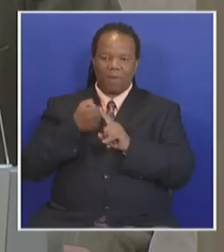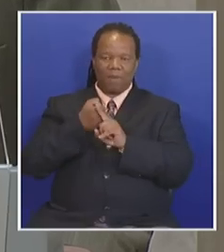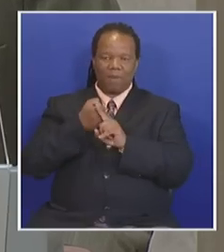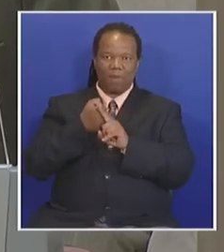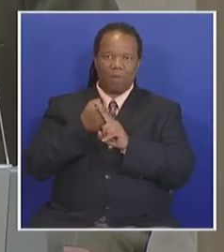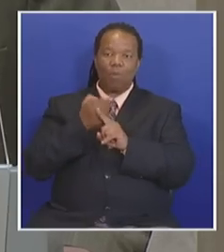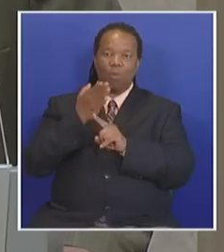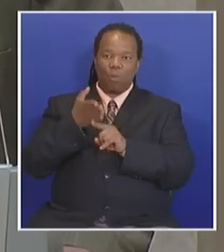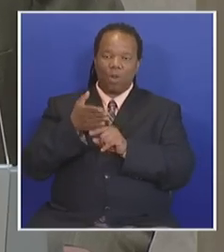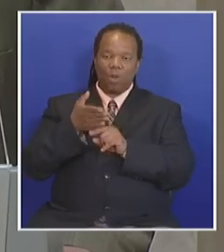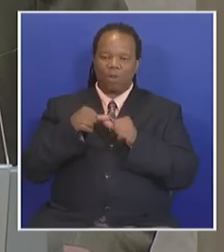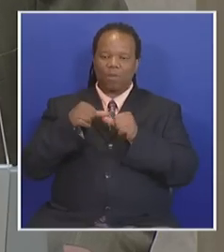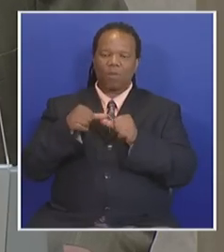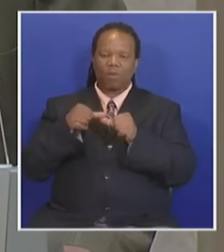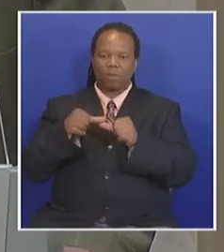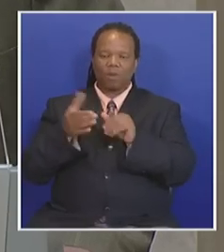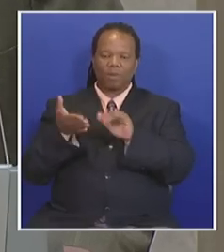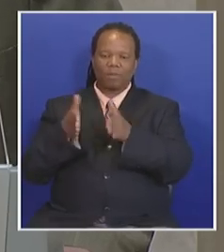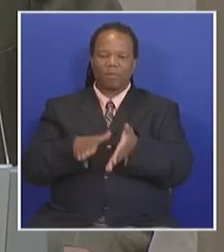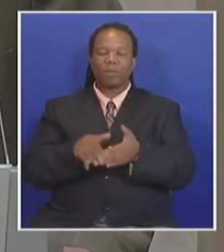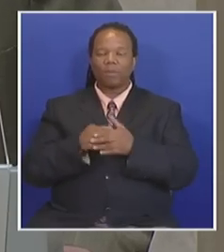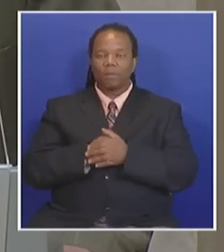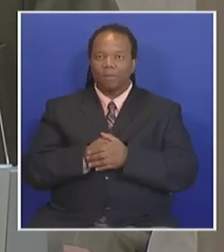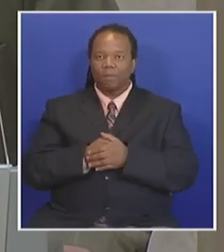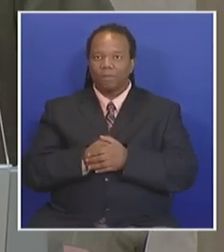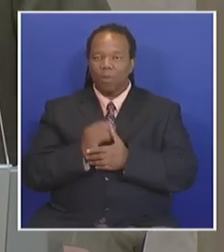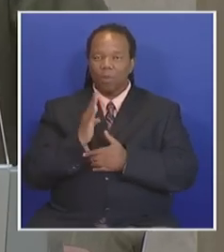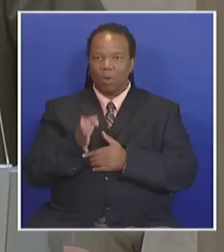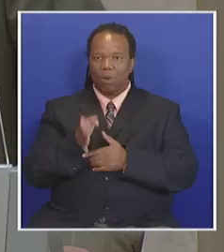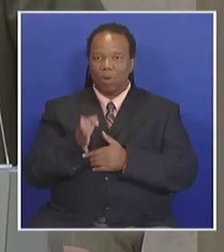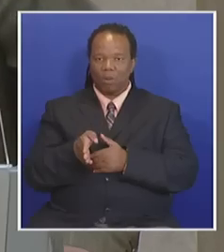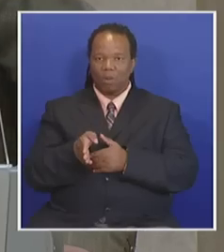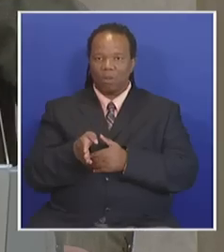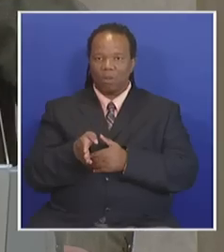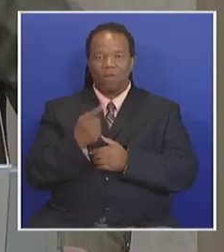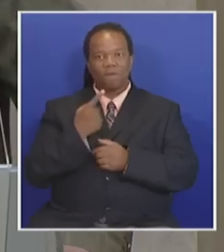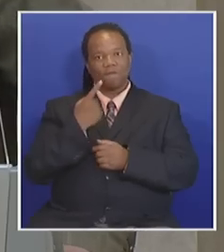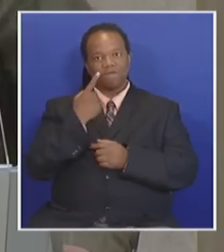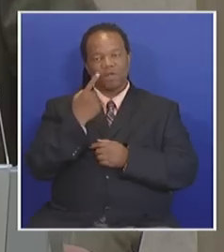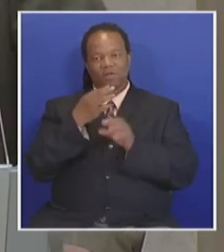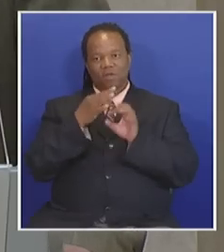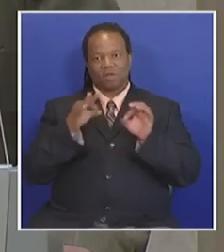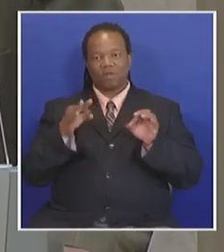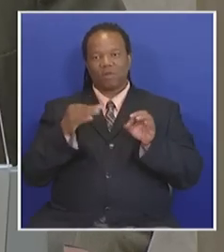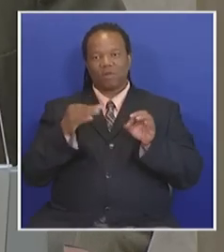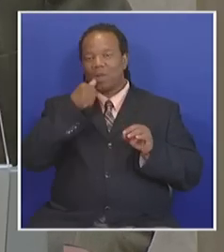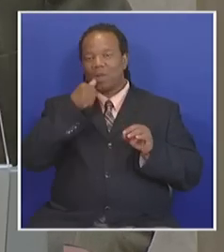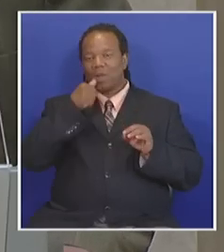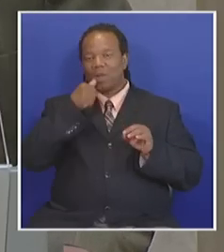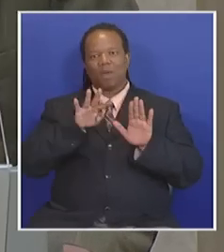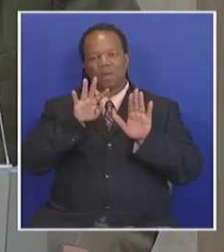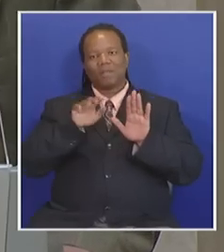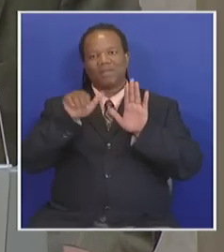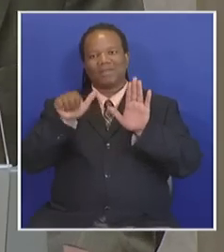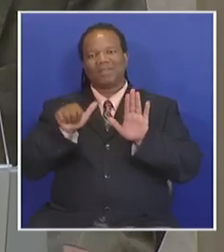so until the end of my days." This was his first courtroom statement in 1962. Many of